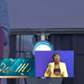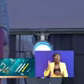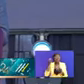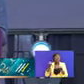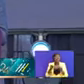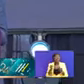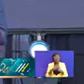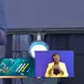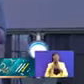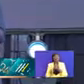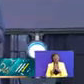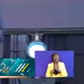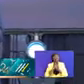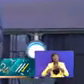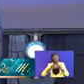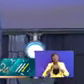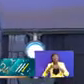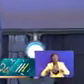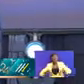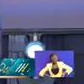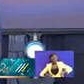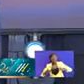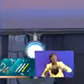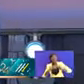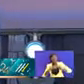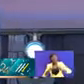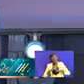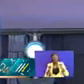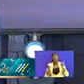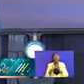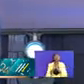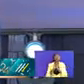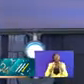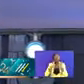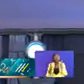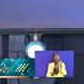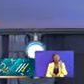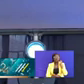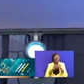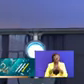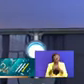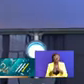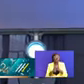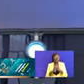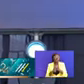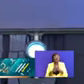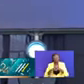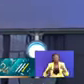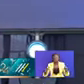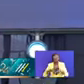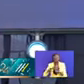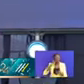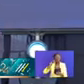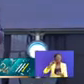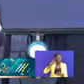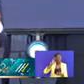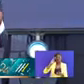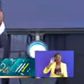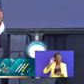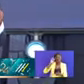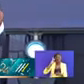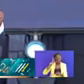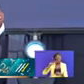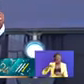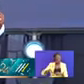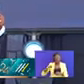to pray to make it in life and I'm not here to say prayer is bad and then you land in Dubai and